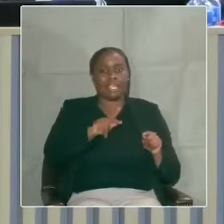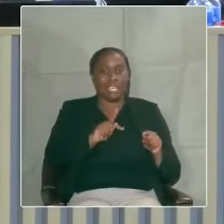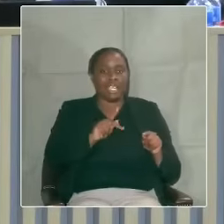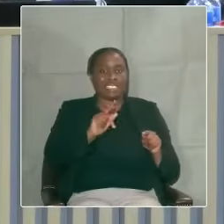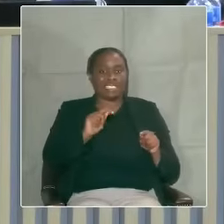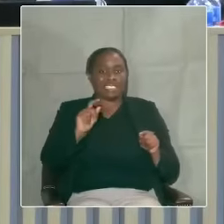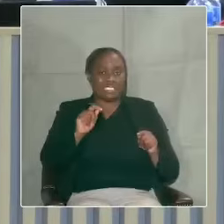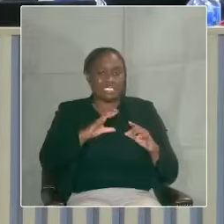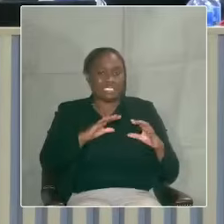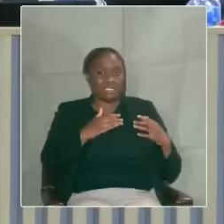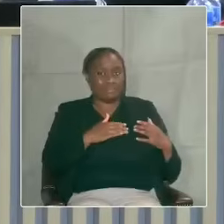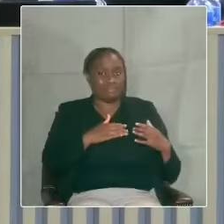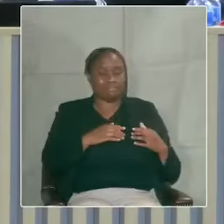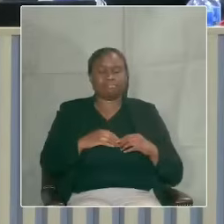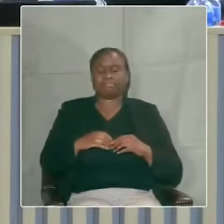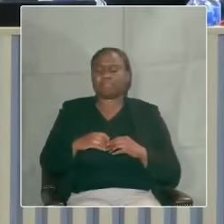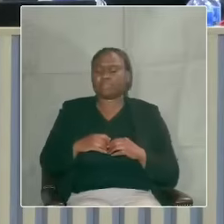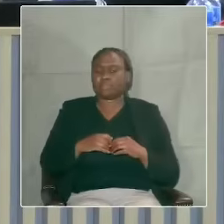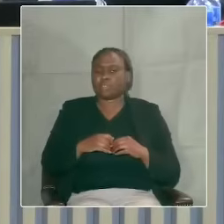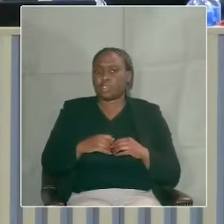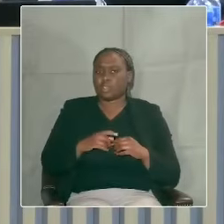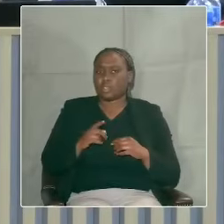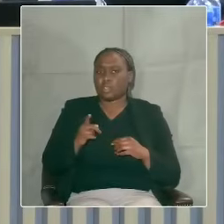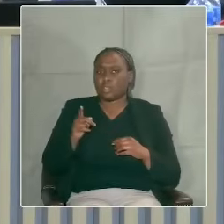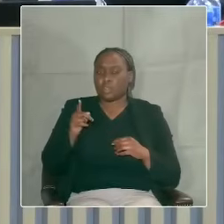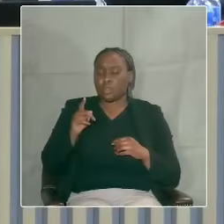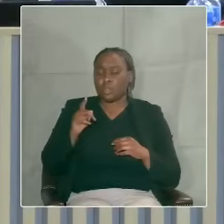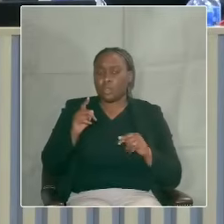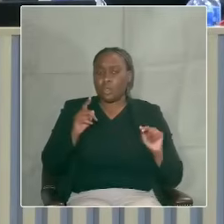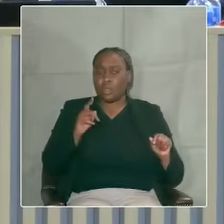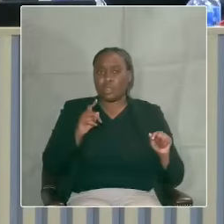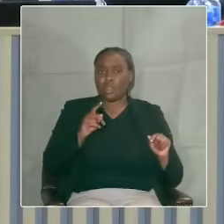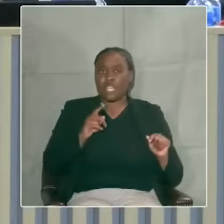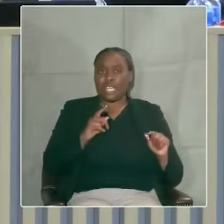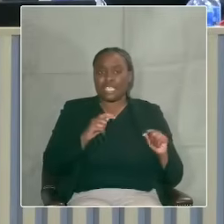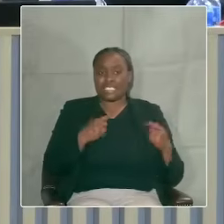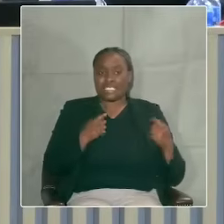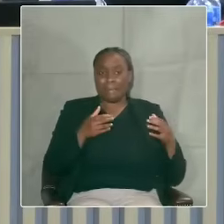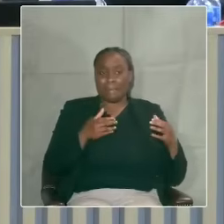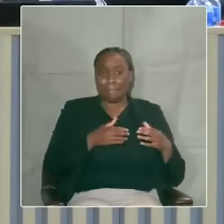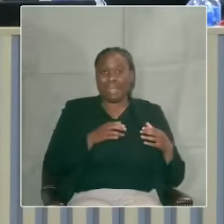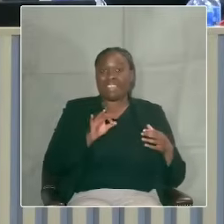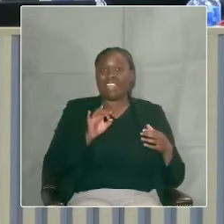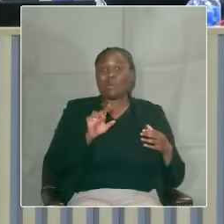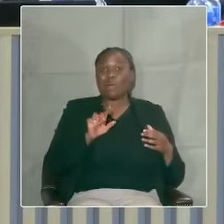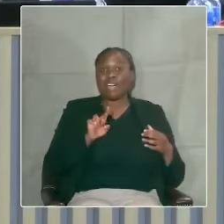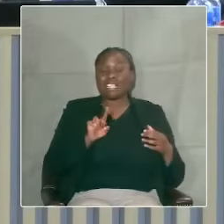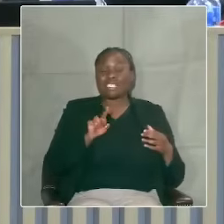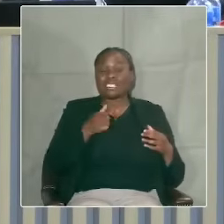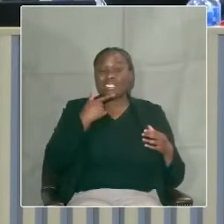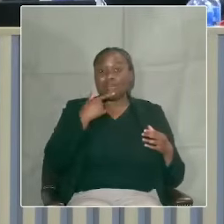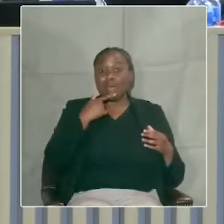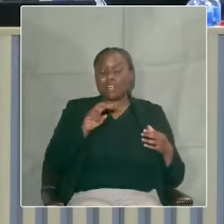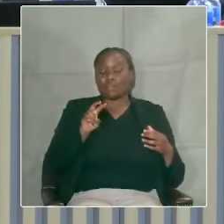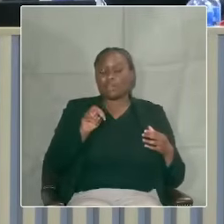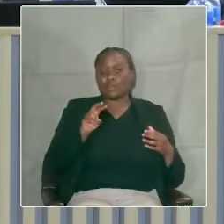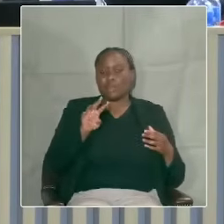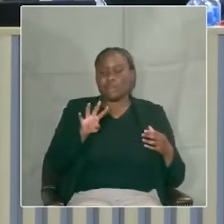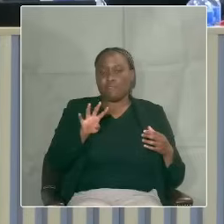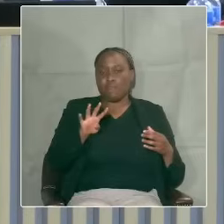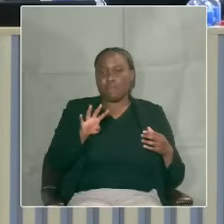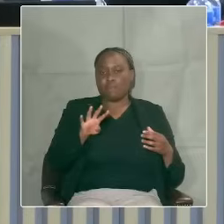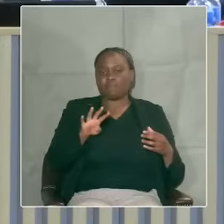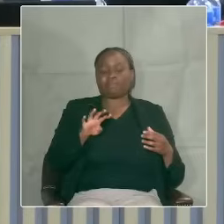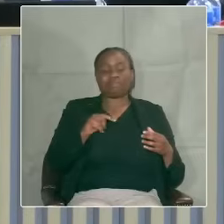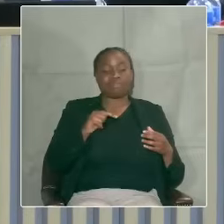As far as you know, was the Minister aware as at 31 December 2024 that